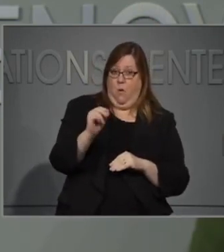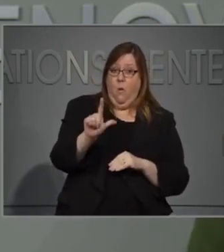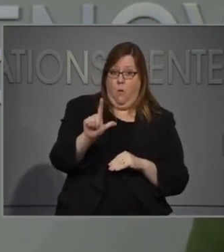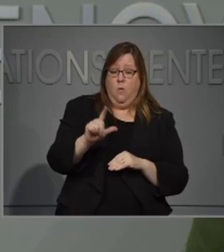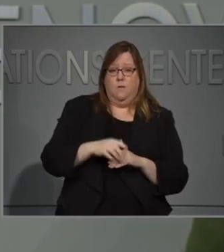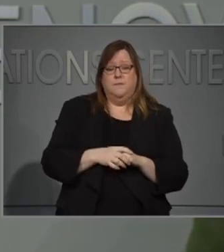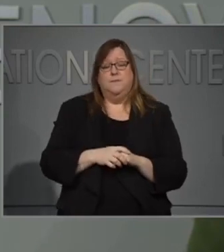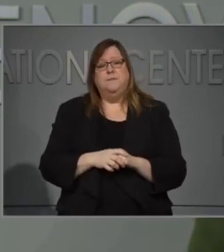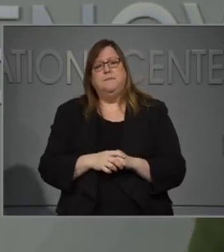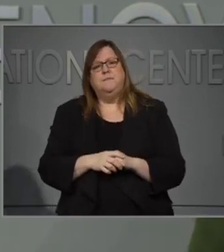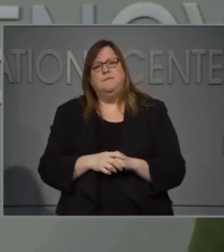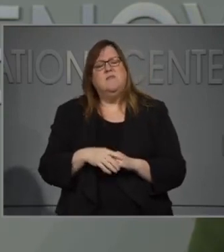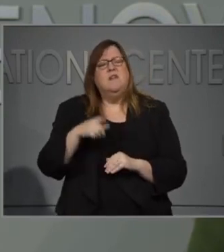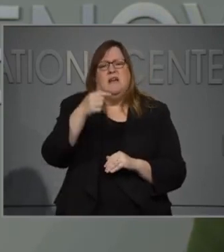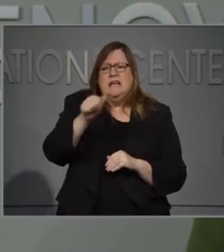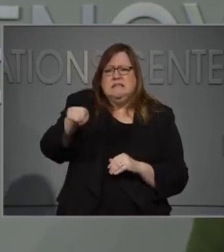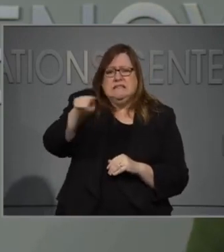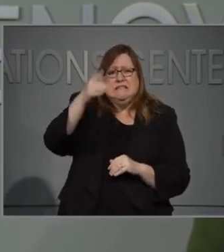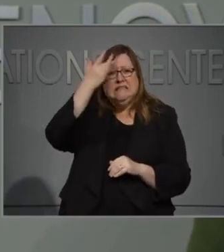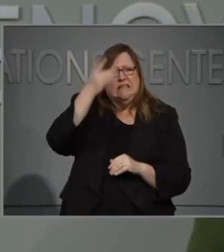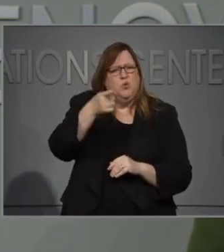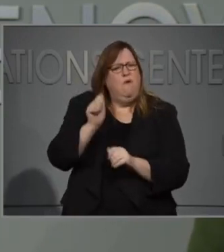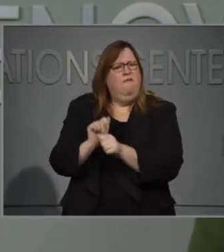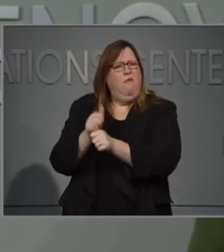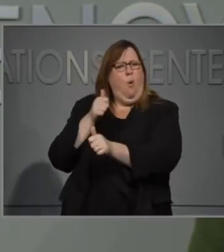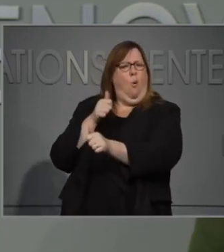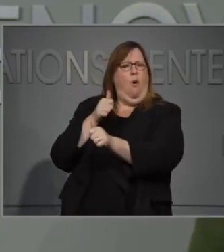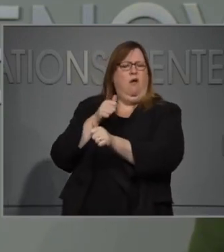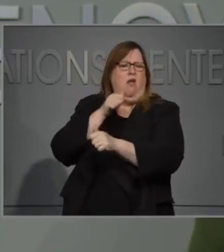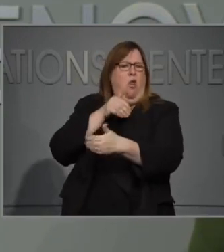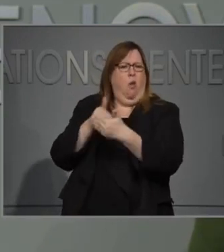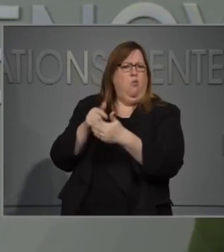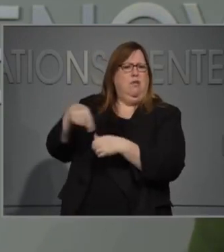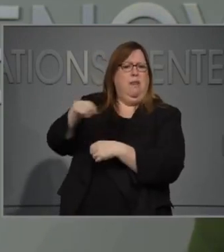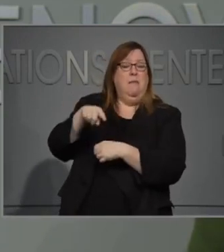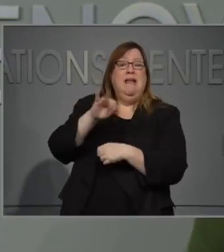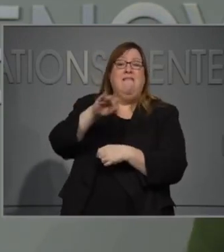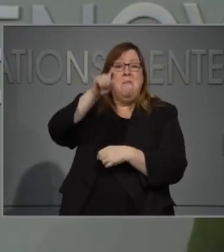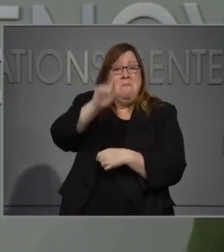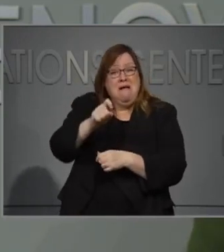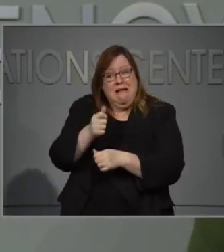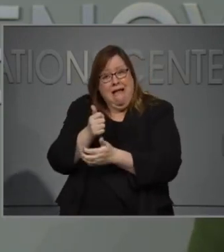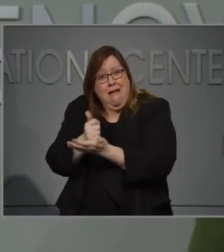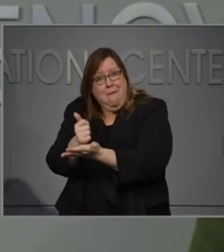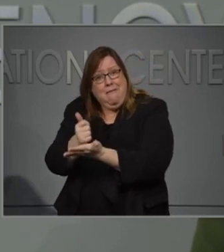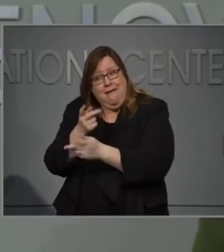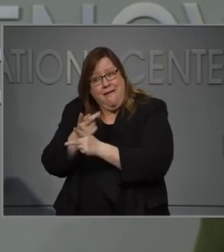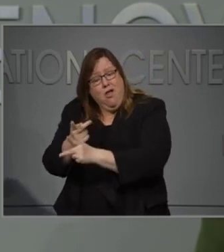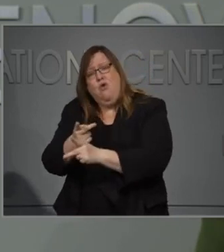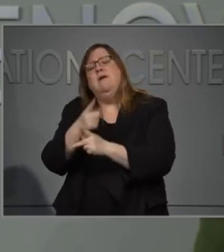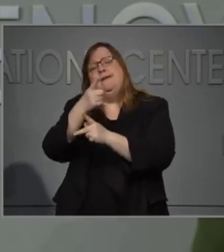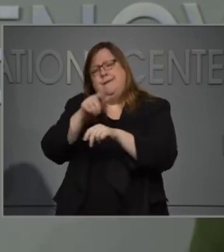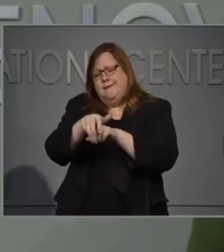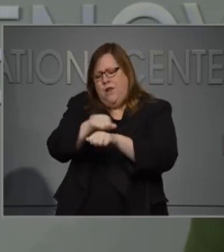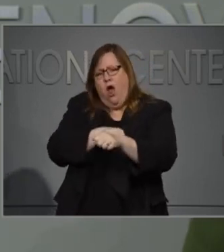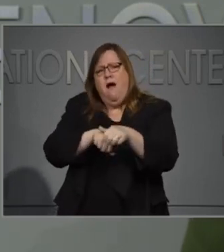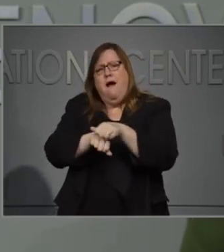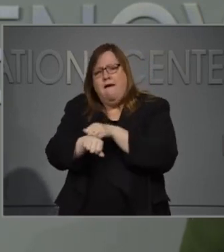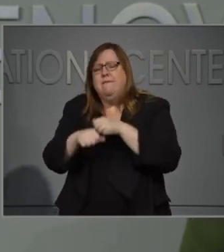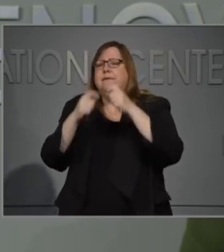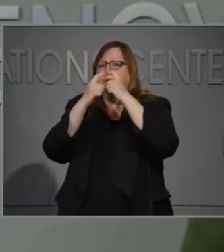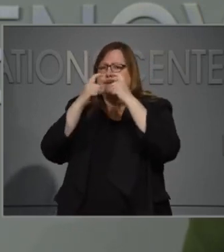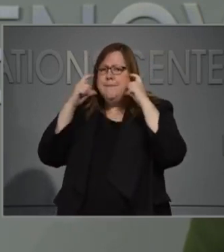are sick. And if you have to take care of them, put on your mask and gloves and use all the necessary hygiene measures to